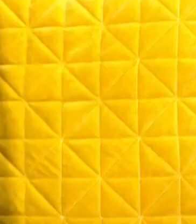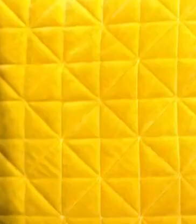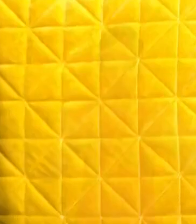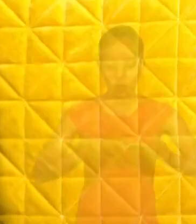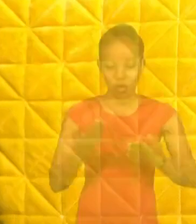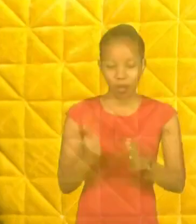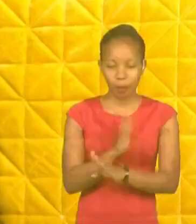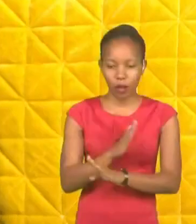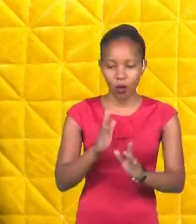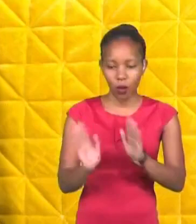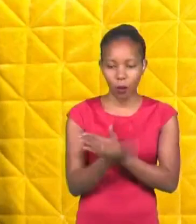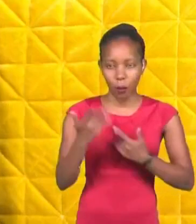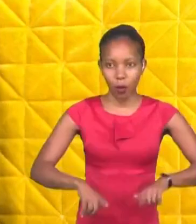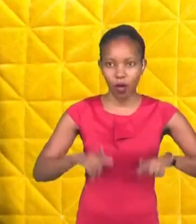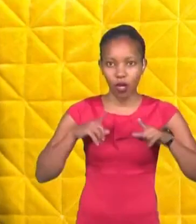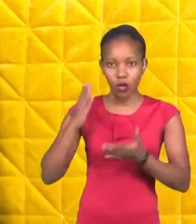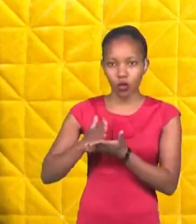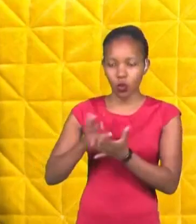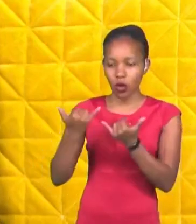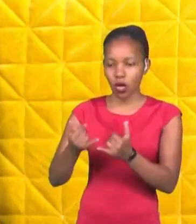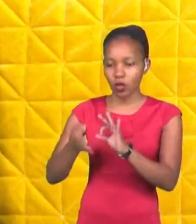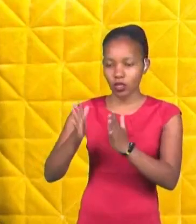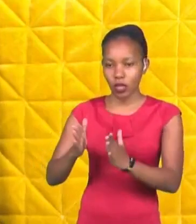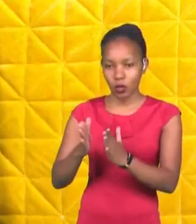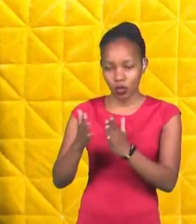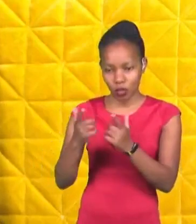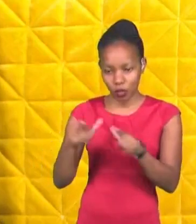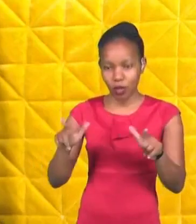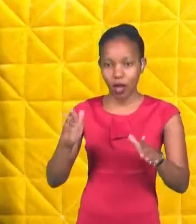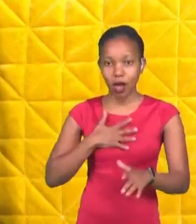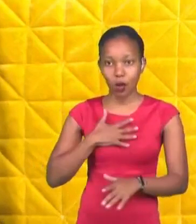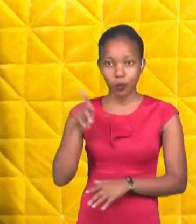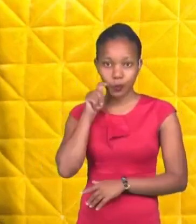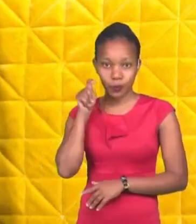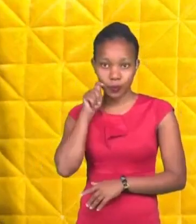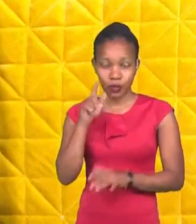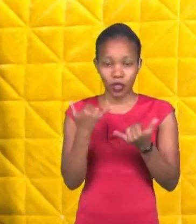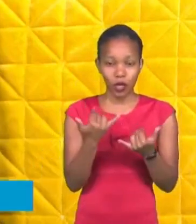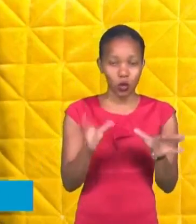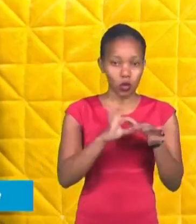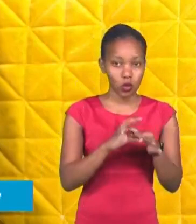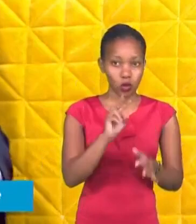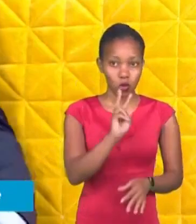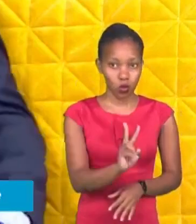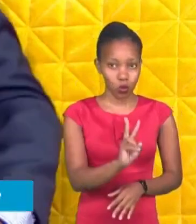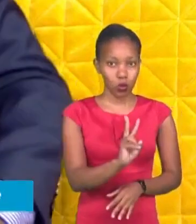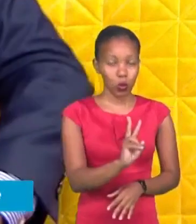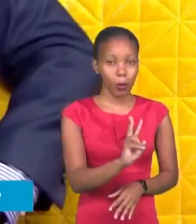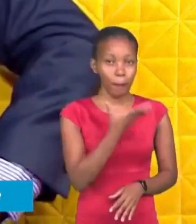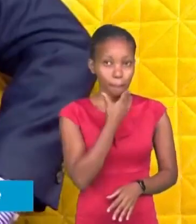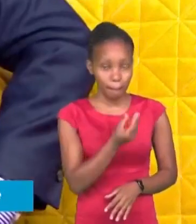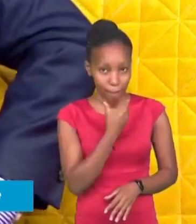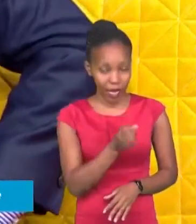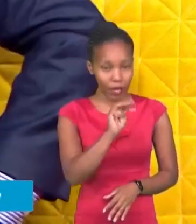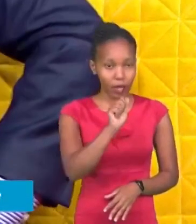Morning Live, and right now, of course, our sign language interpreter is Teresia Oshira, and I'm joined by Kibaso Morara and